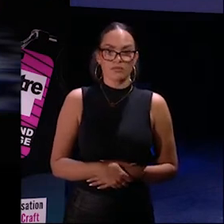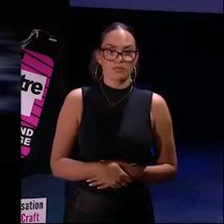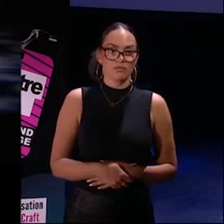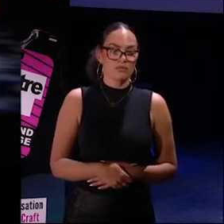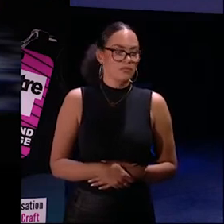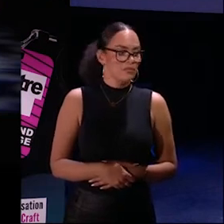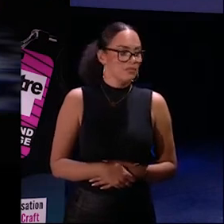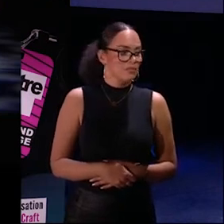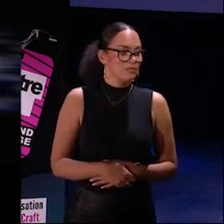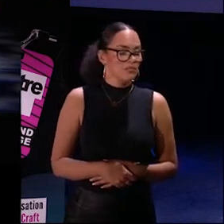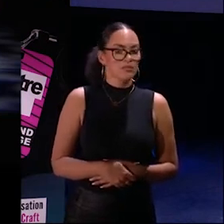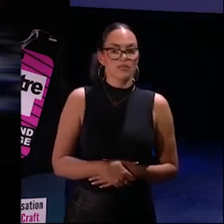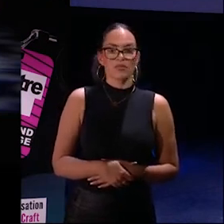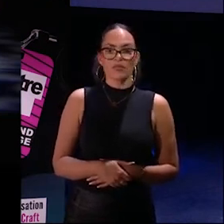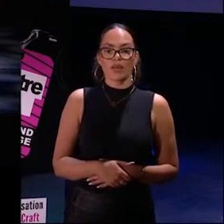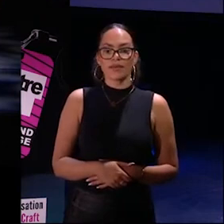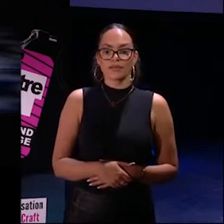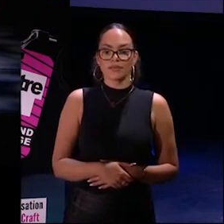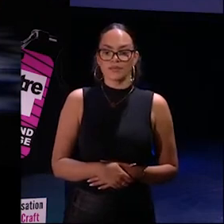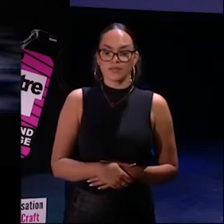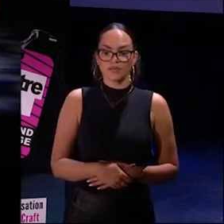Selling on props that you've got that is